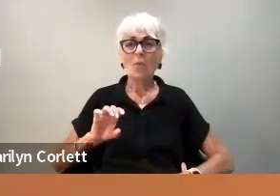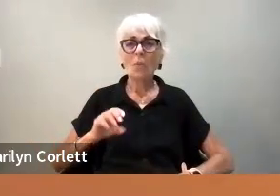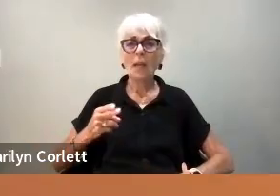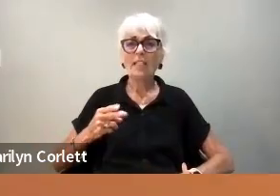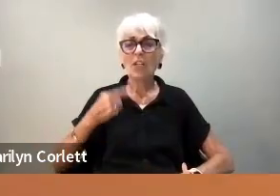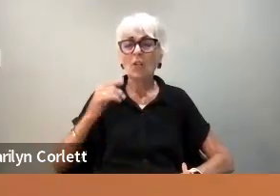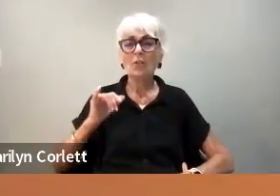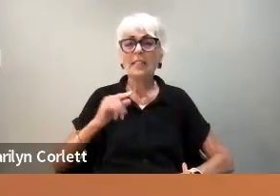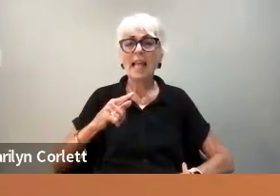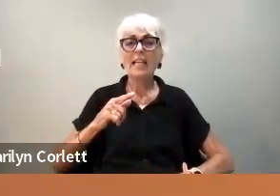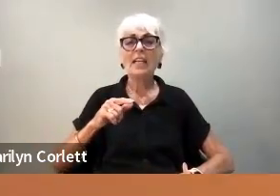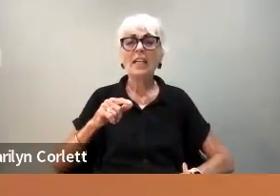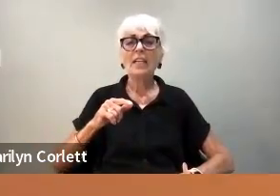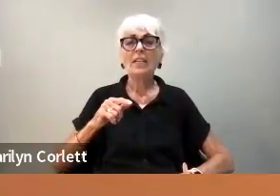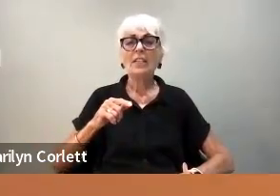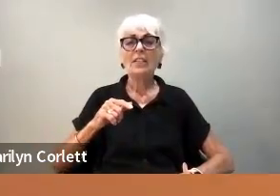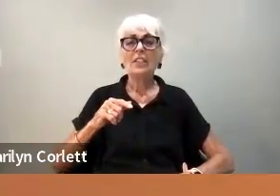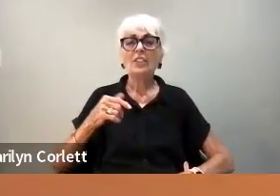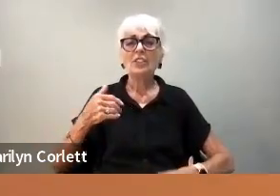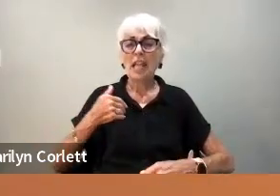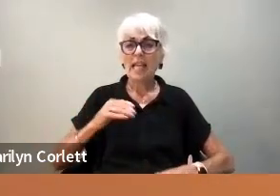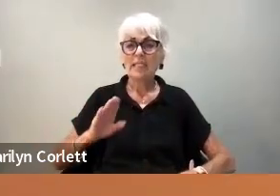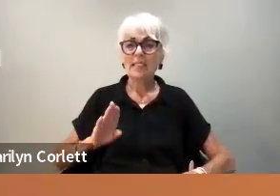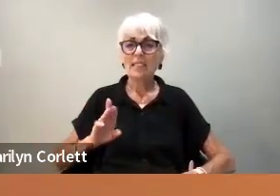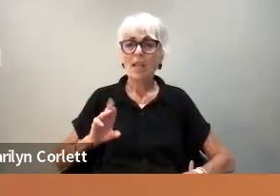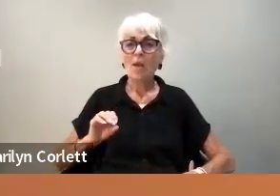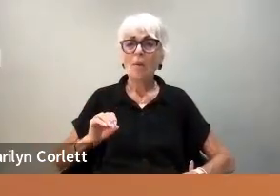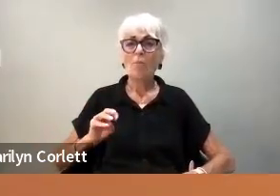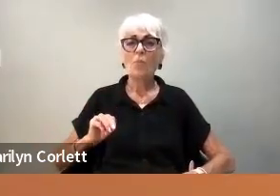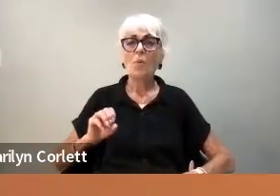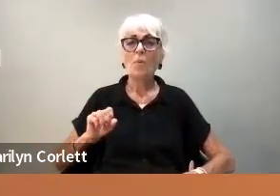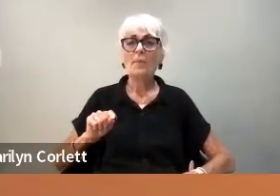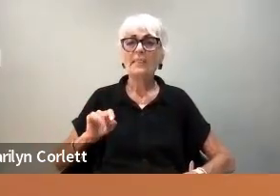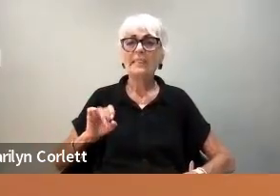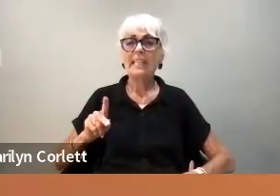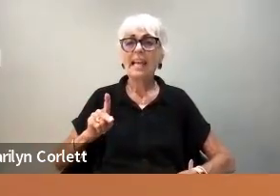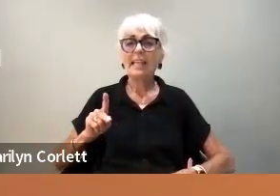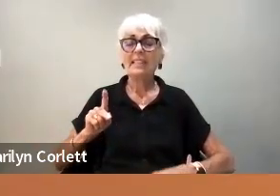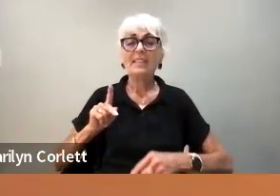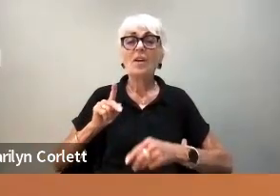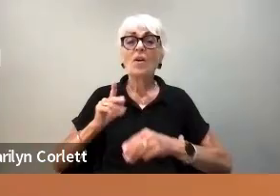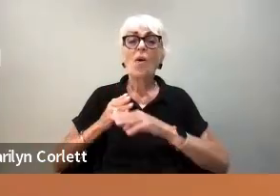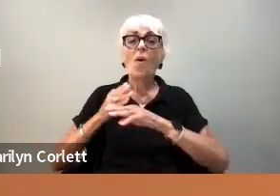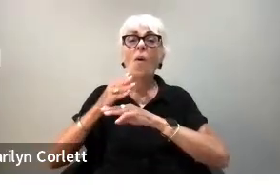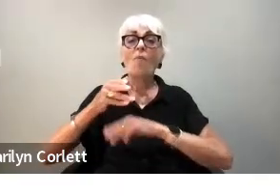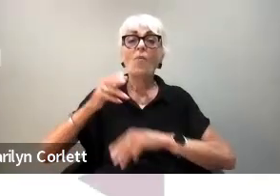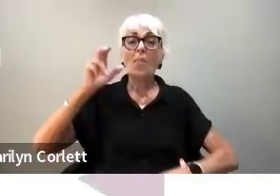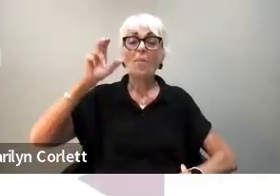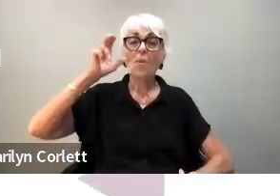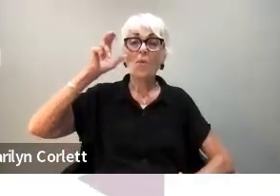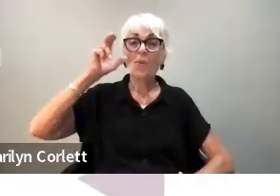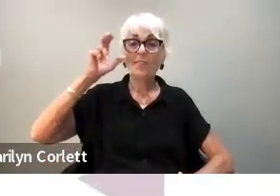look like she's driving a broomstick over the moon.